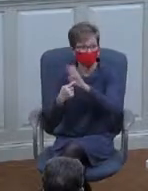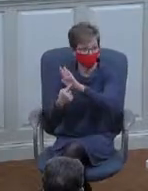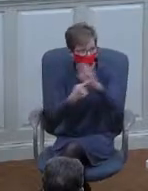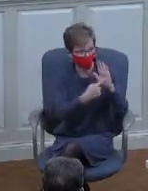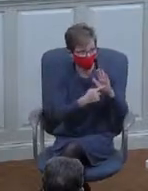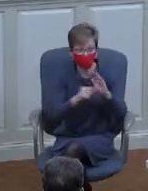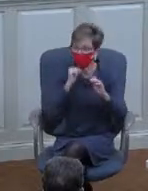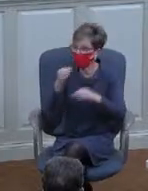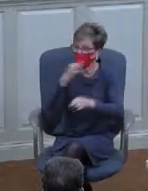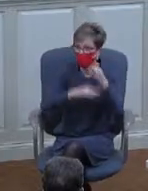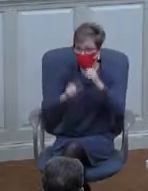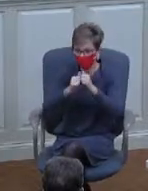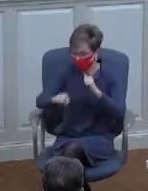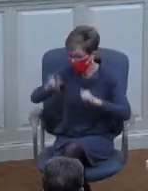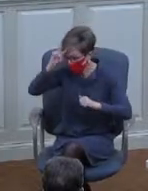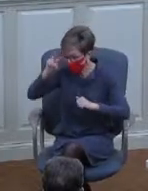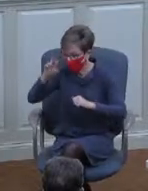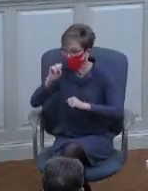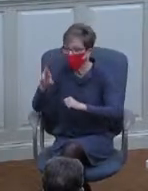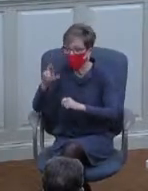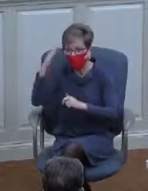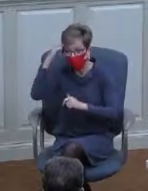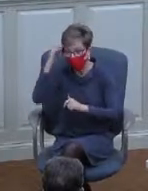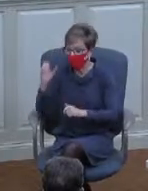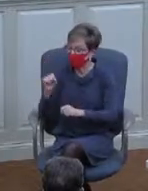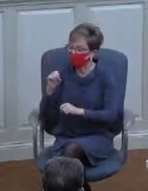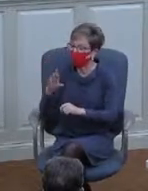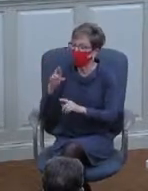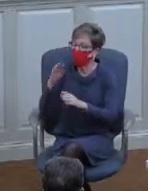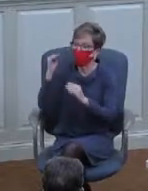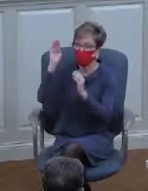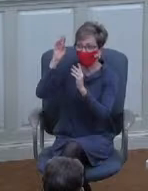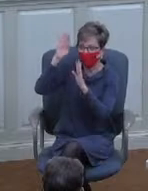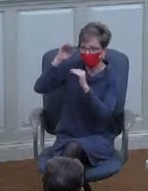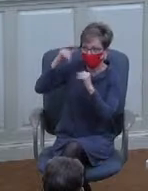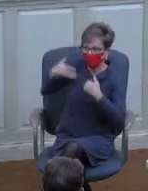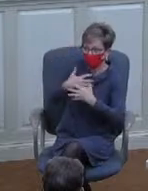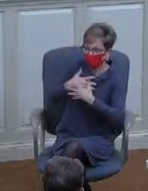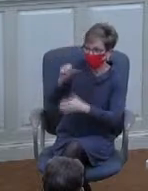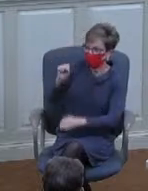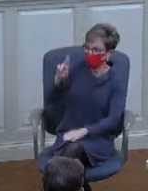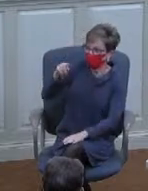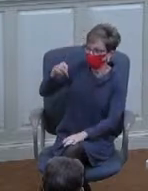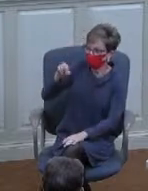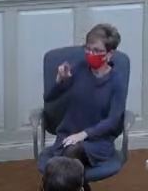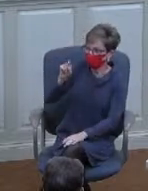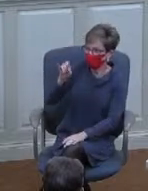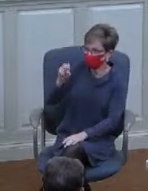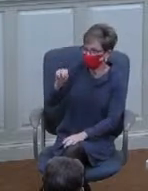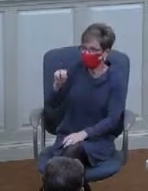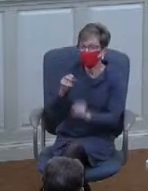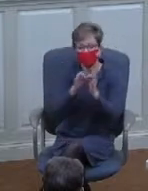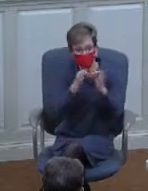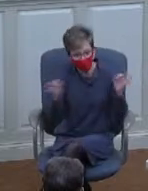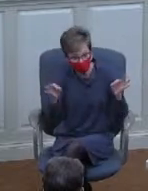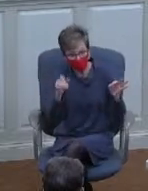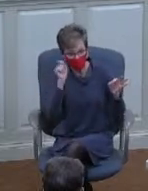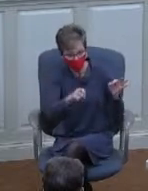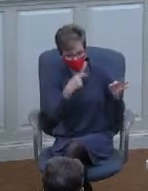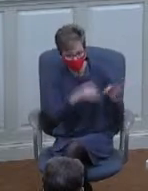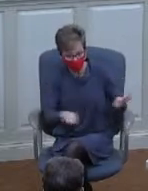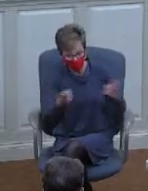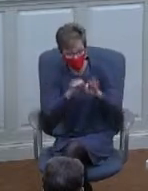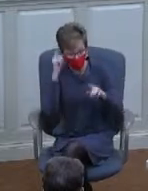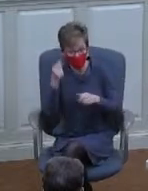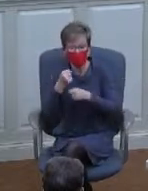ignorance and superstition. We need to acknowledge that language matters. Remember the protester who shouted